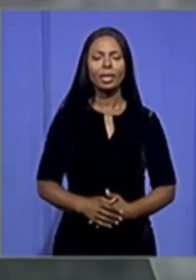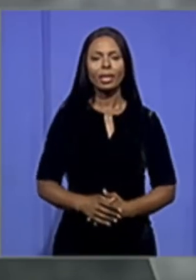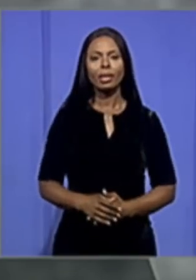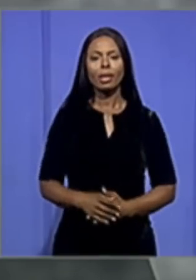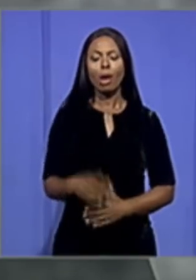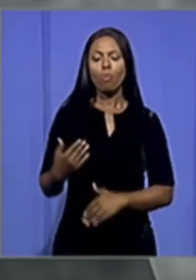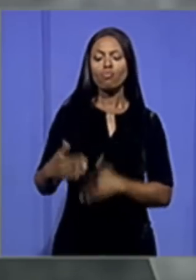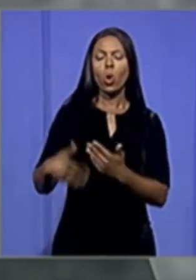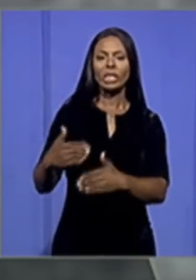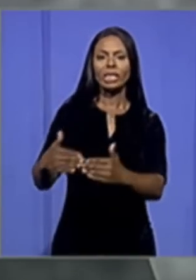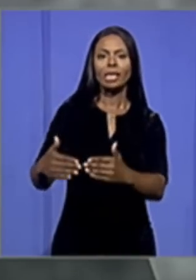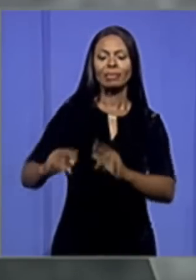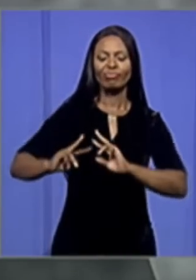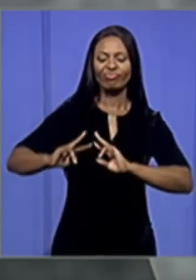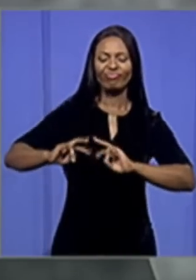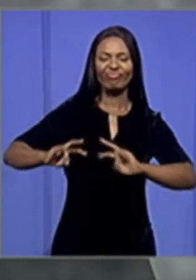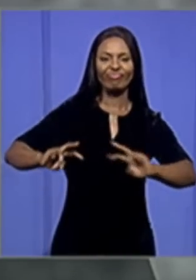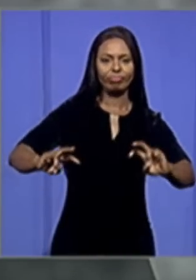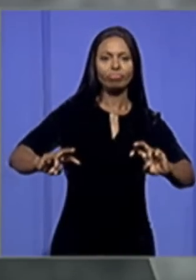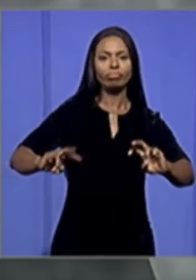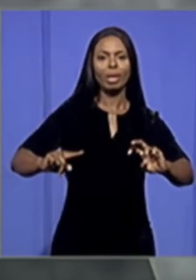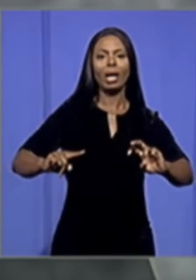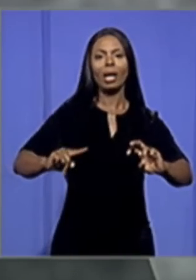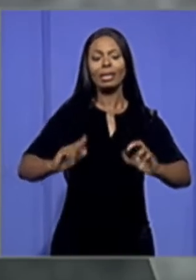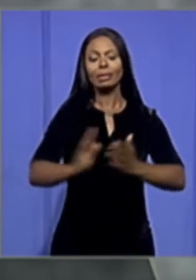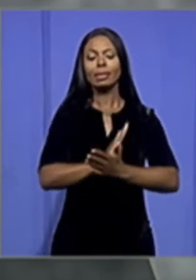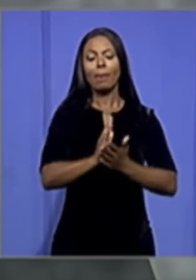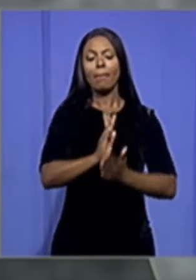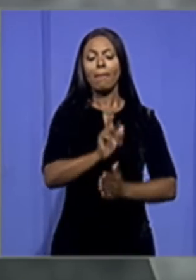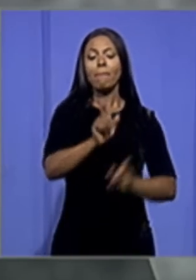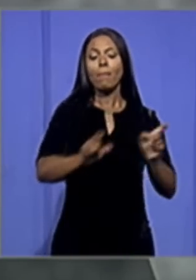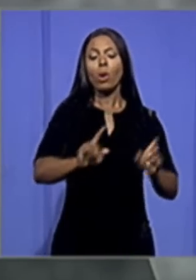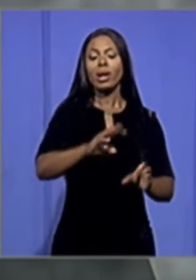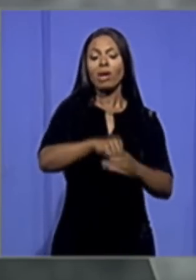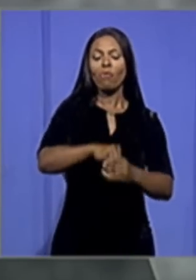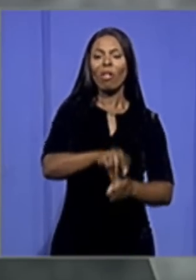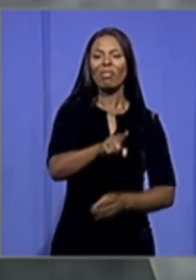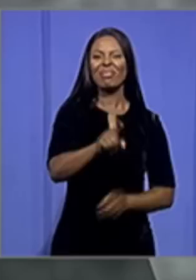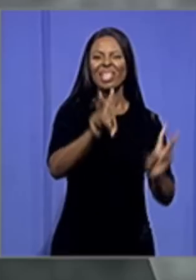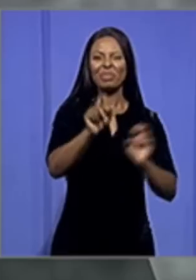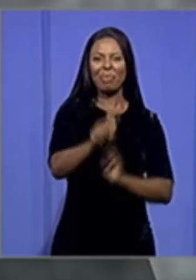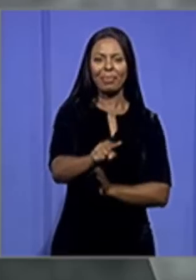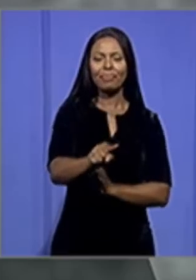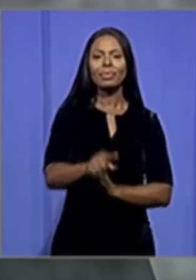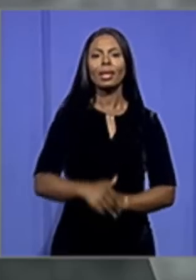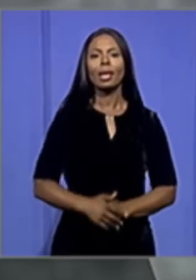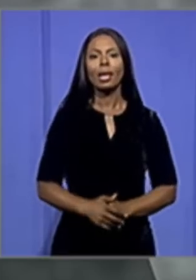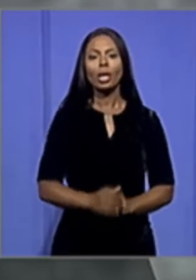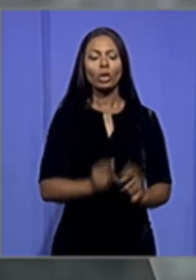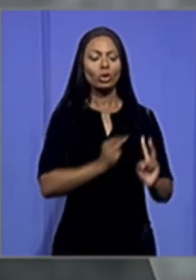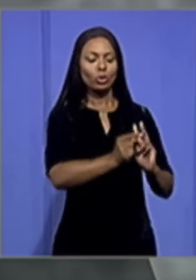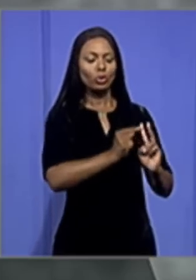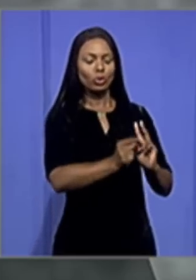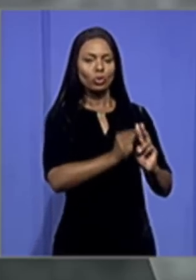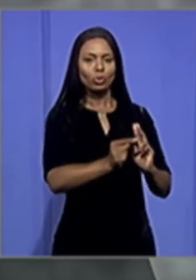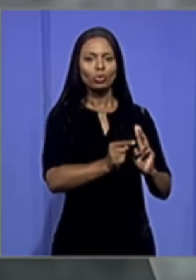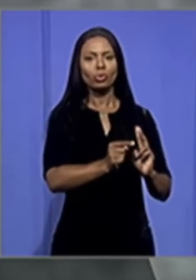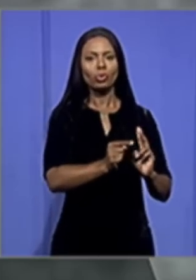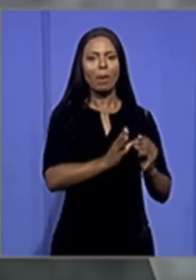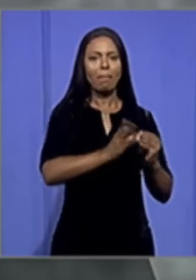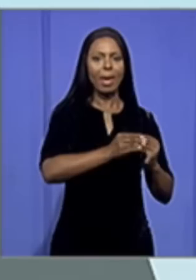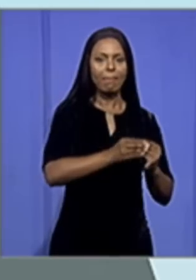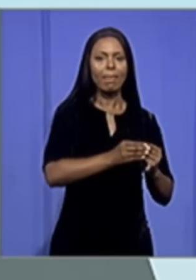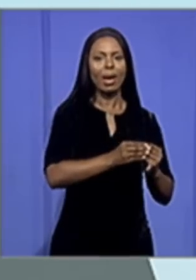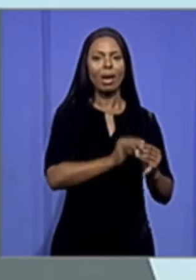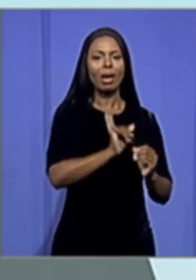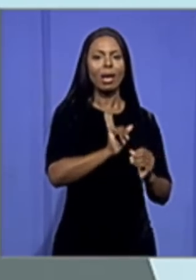process of investigating those, and we seriously would like to make an appeal to members of the public, to parents, not